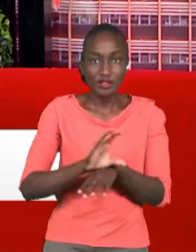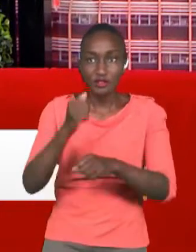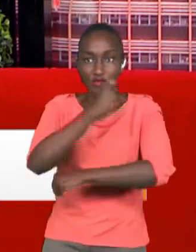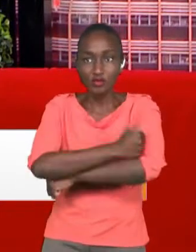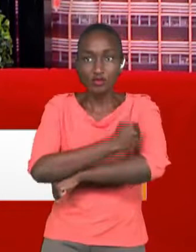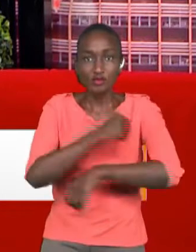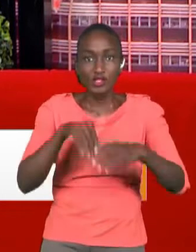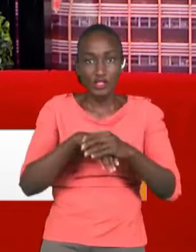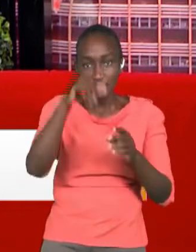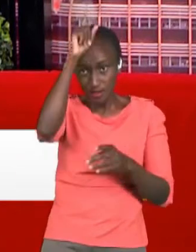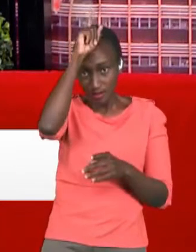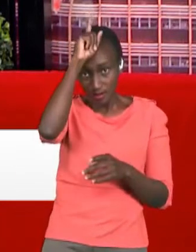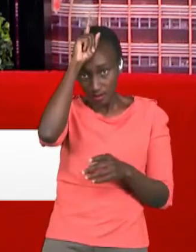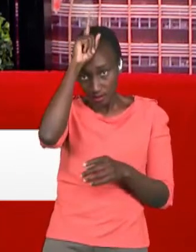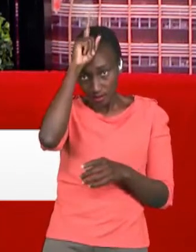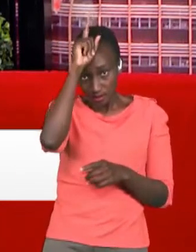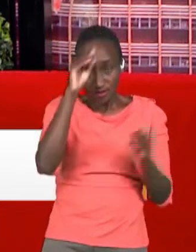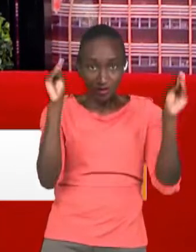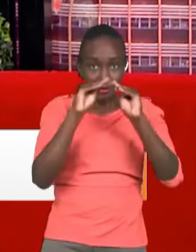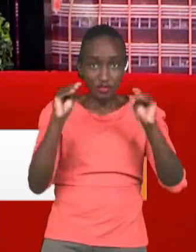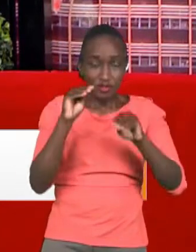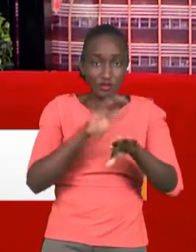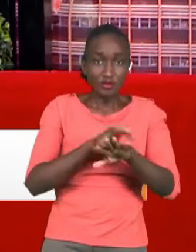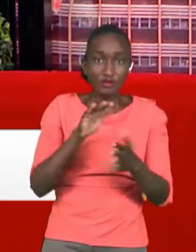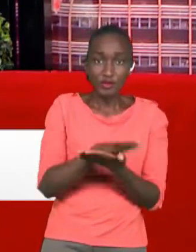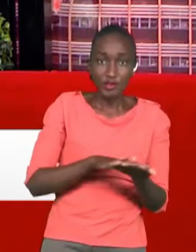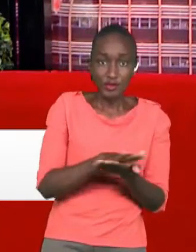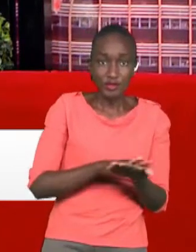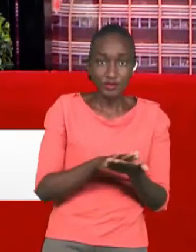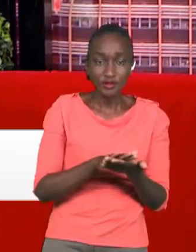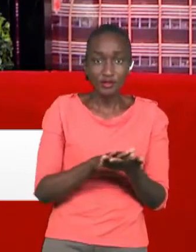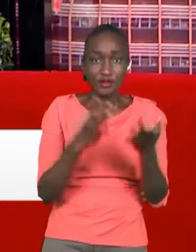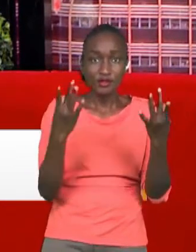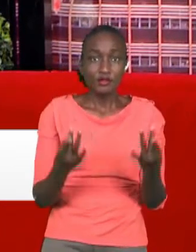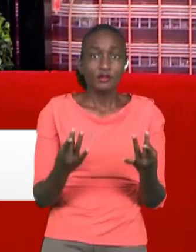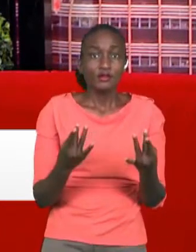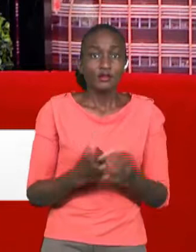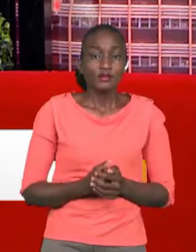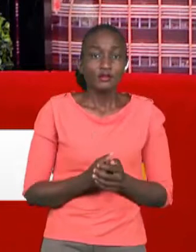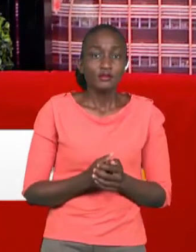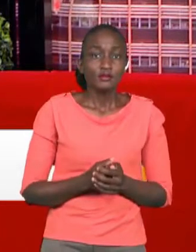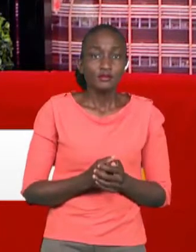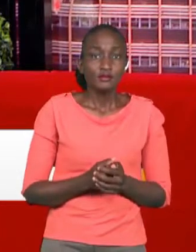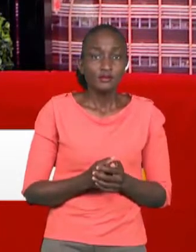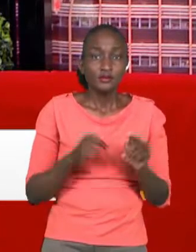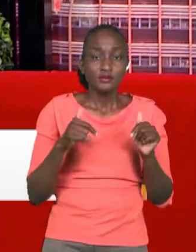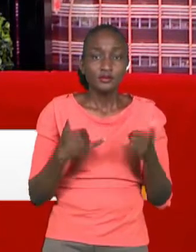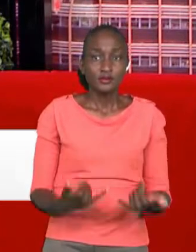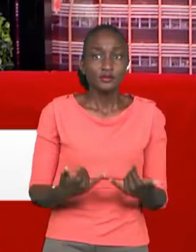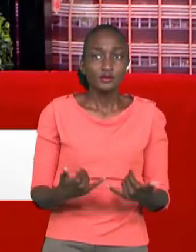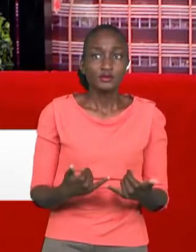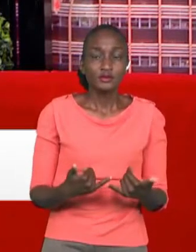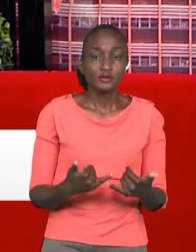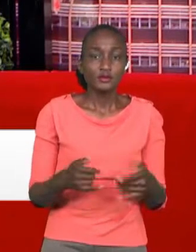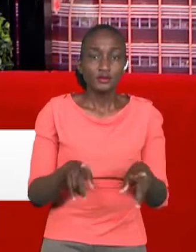the villages, just to teach them the basics of the yoga, yeah. And right now this concept